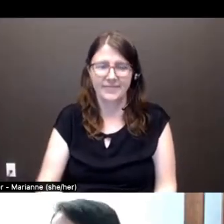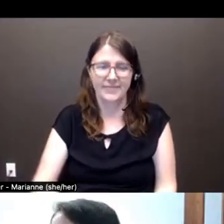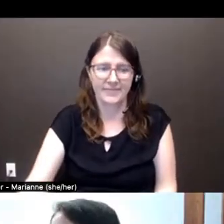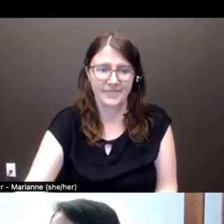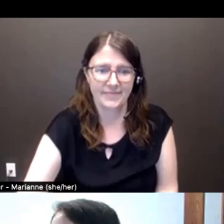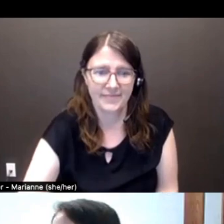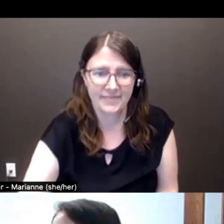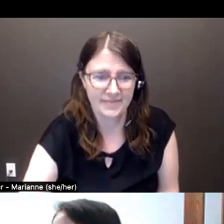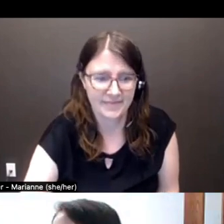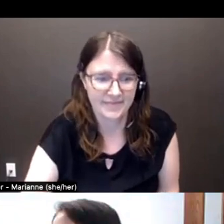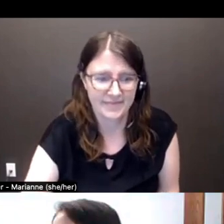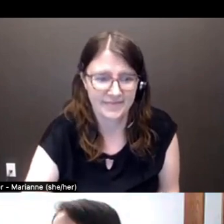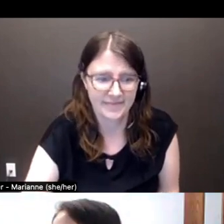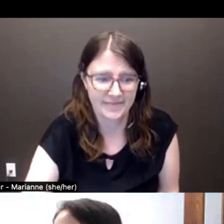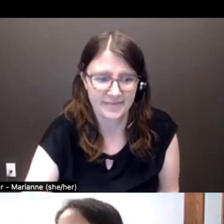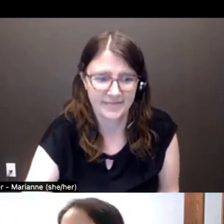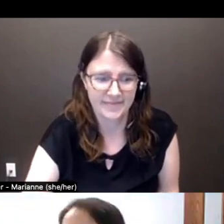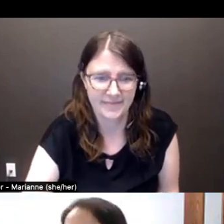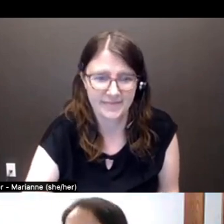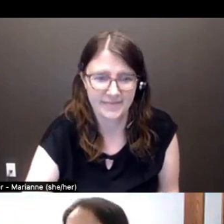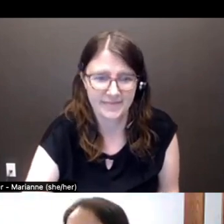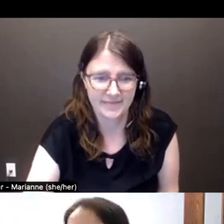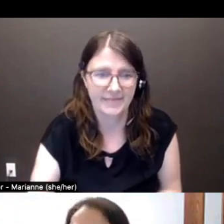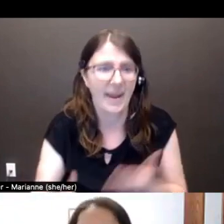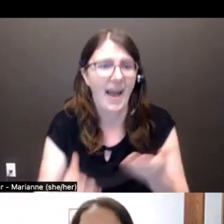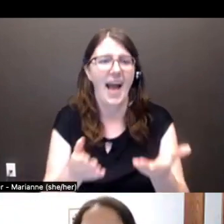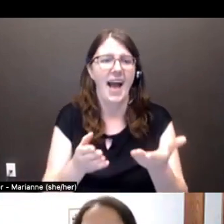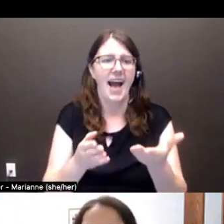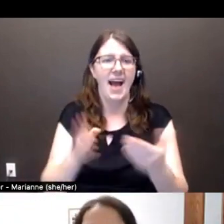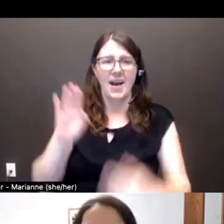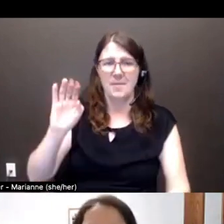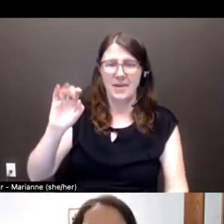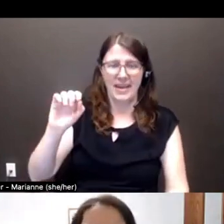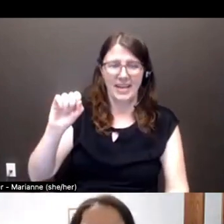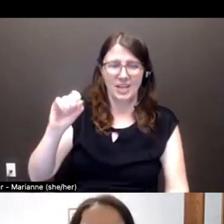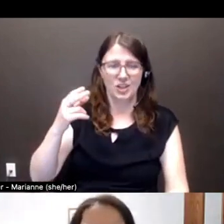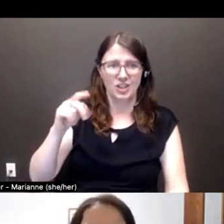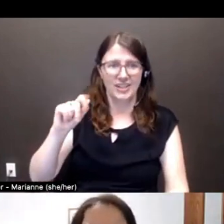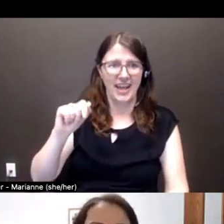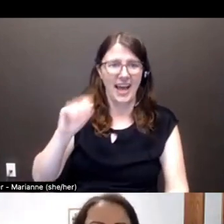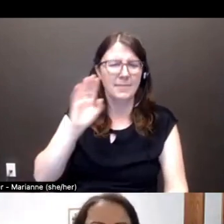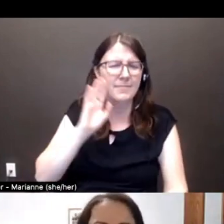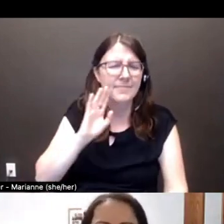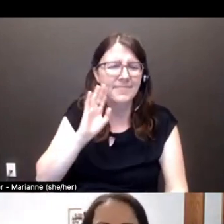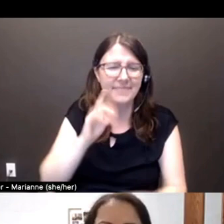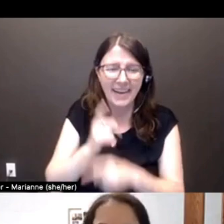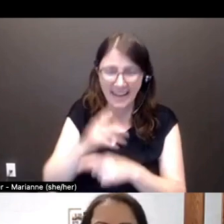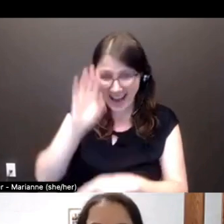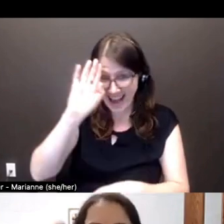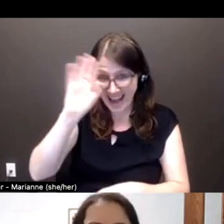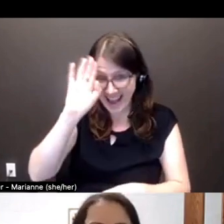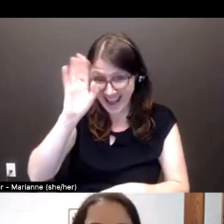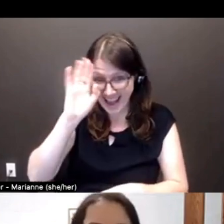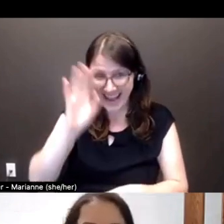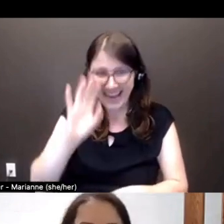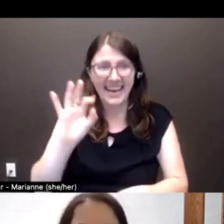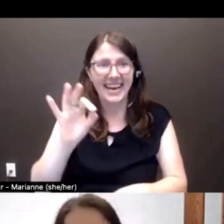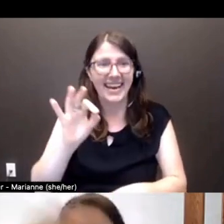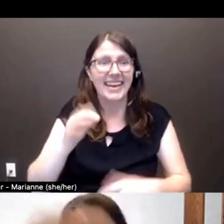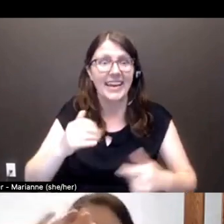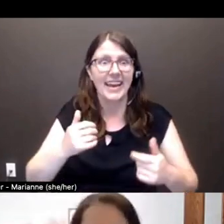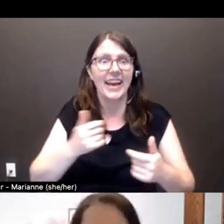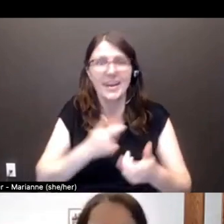Okay. Oh, there's Behishta. Hi, Behishta. We are just trying to connect again, and